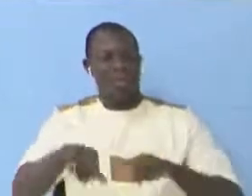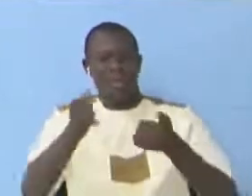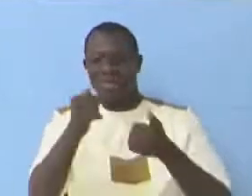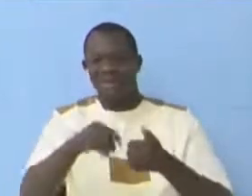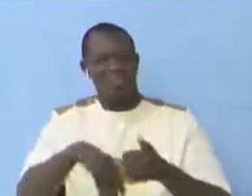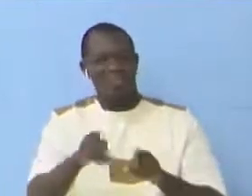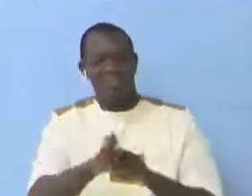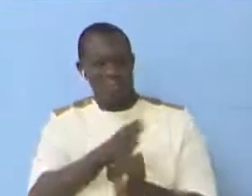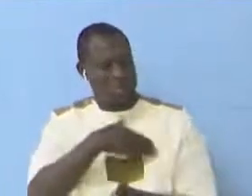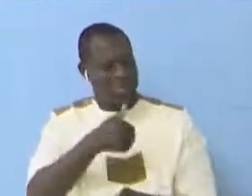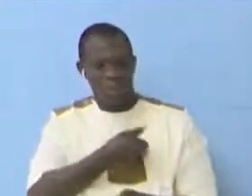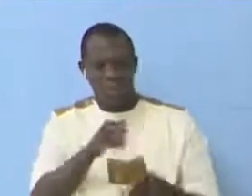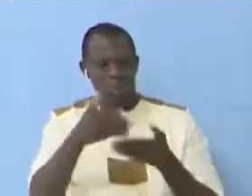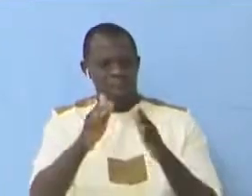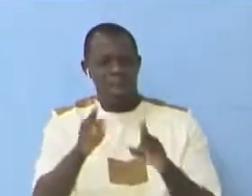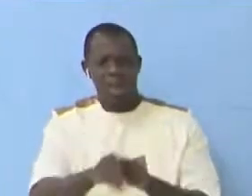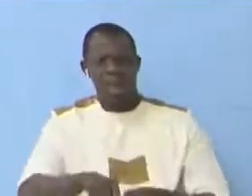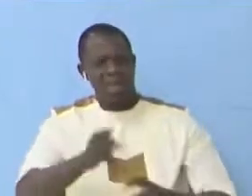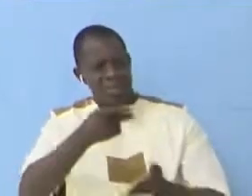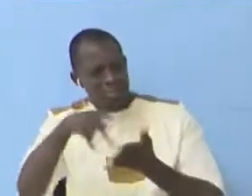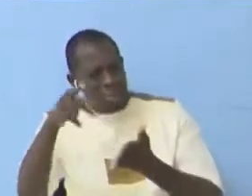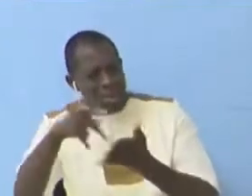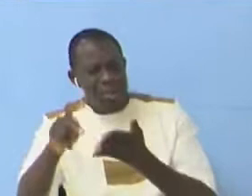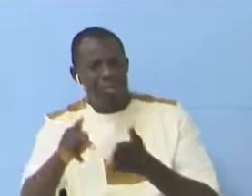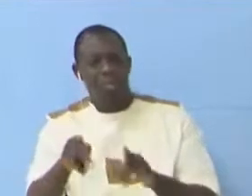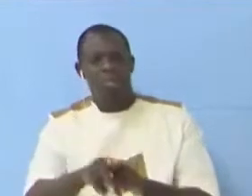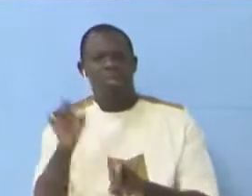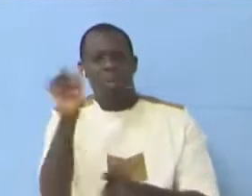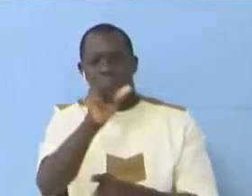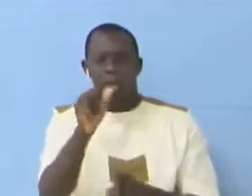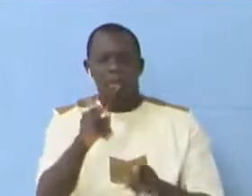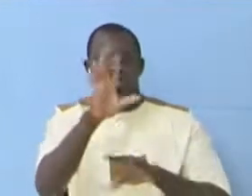kicking. Some of them they could.